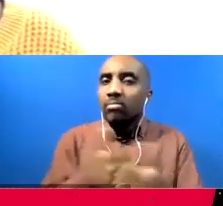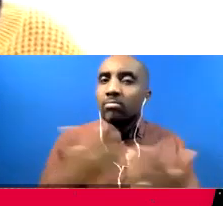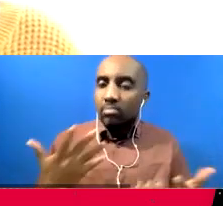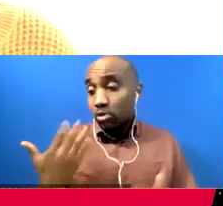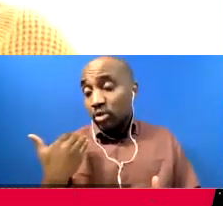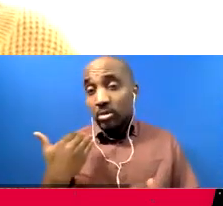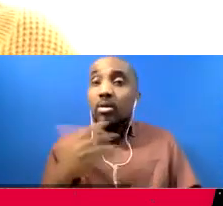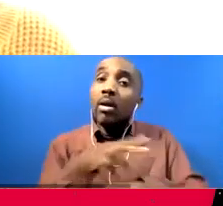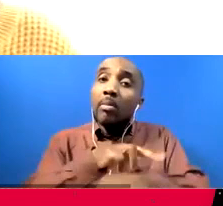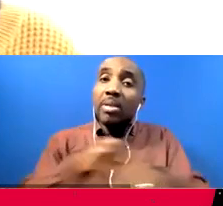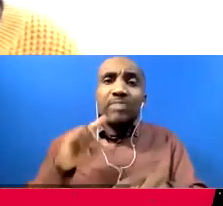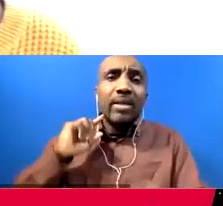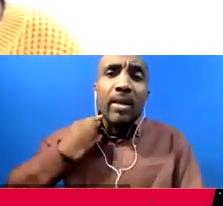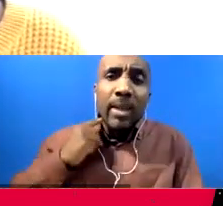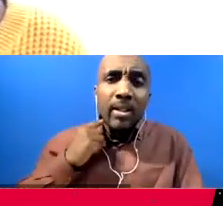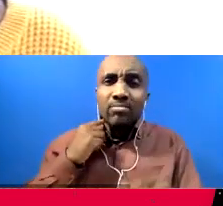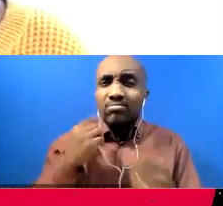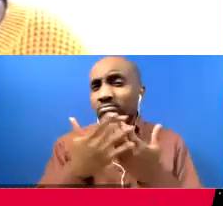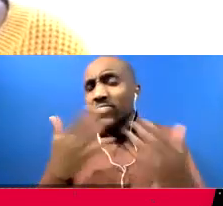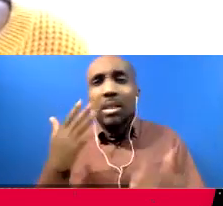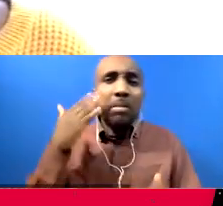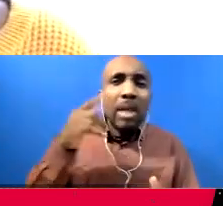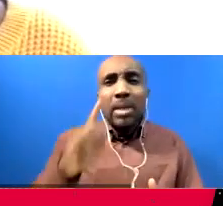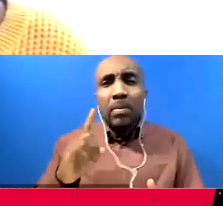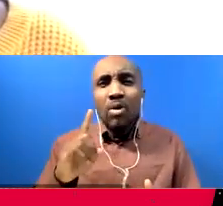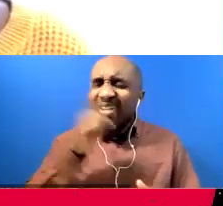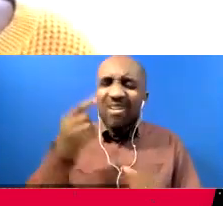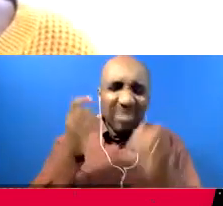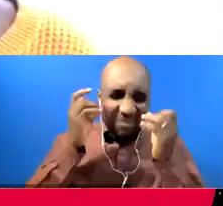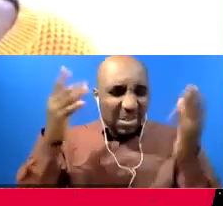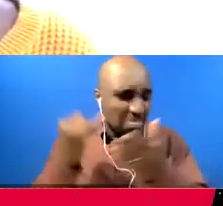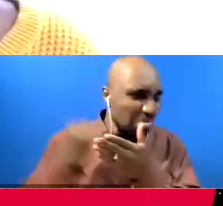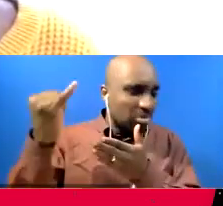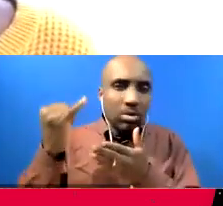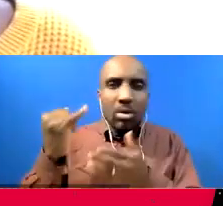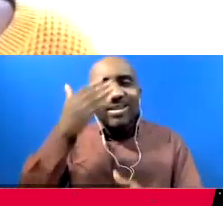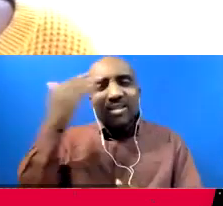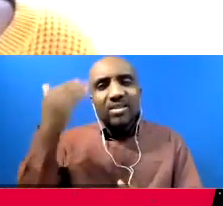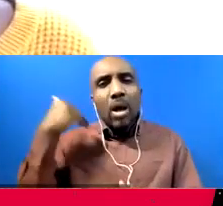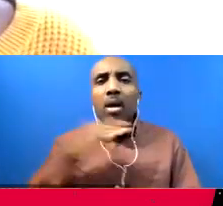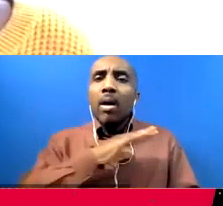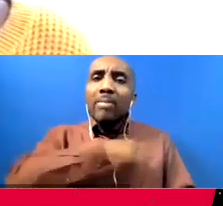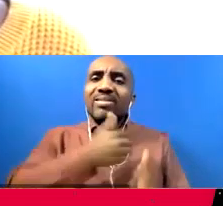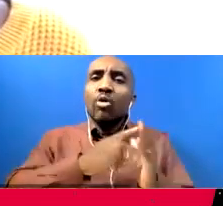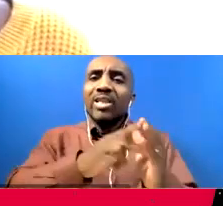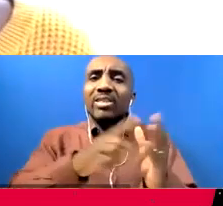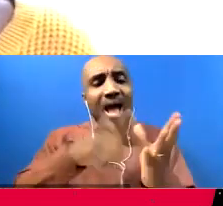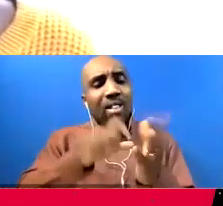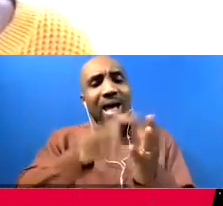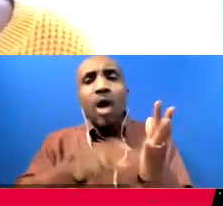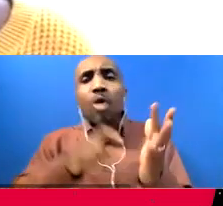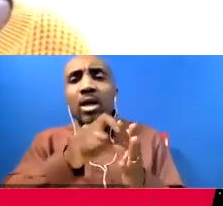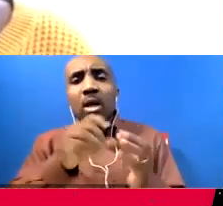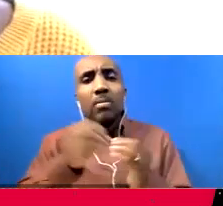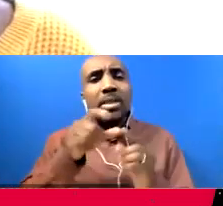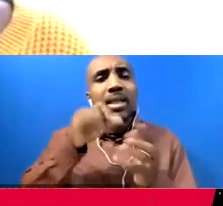police murdering Black people in the US and the uprisings that followed that this past summer, Palestinian organizations such as Al-Awda and the BDS